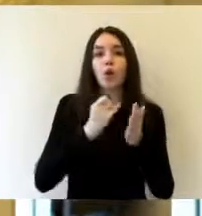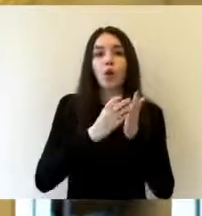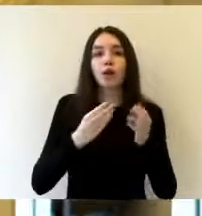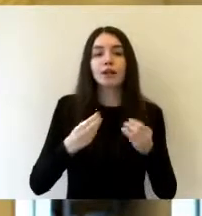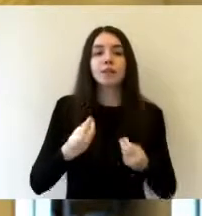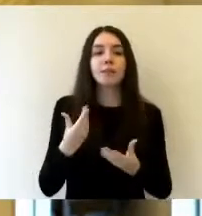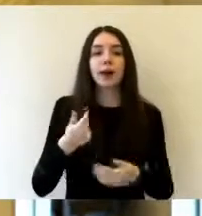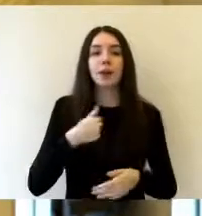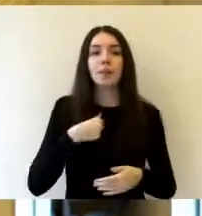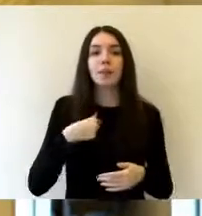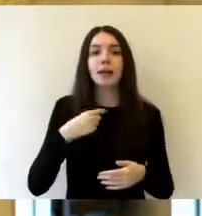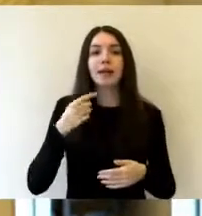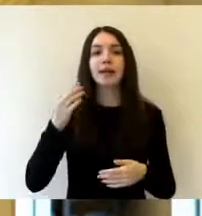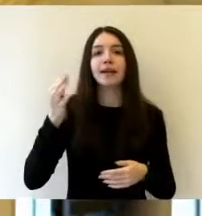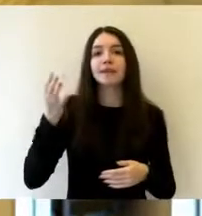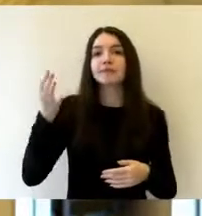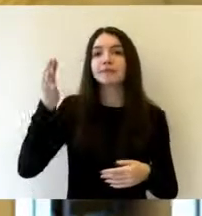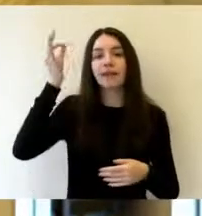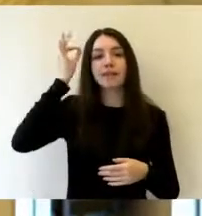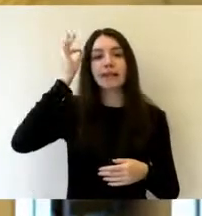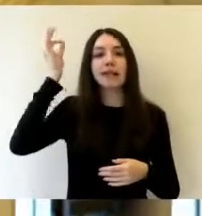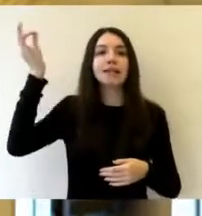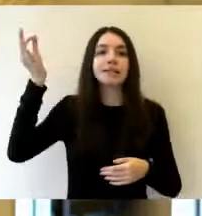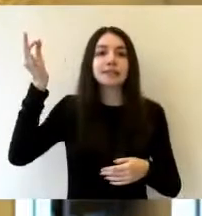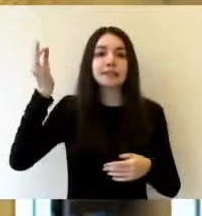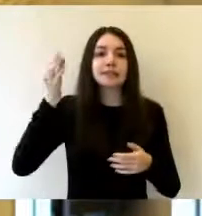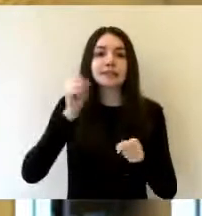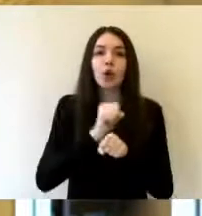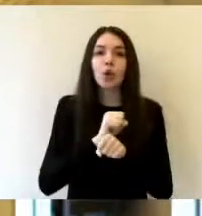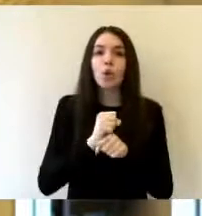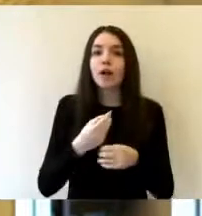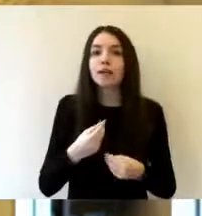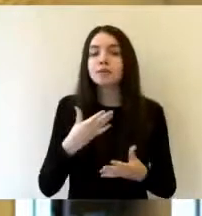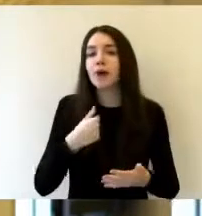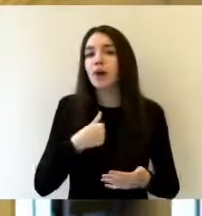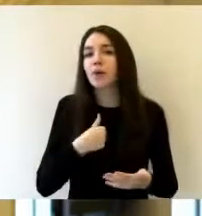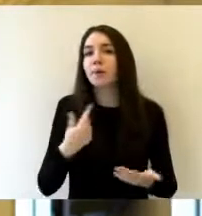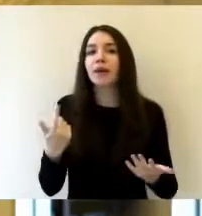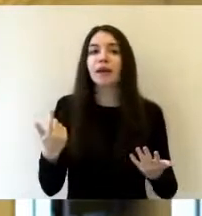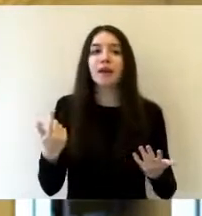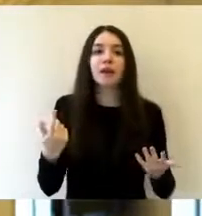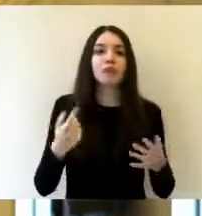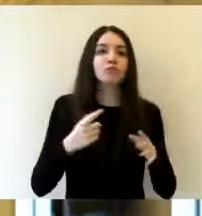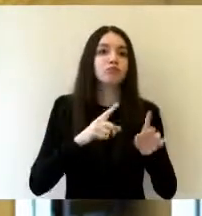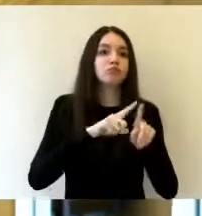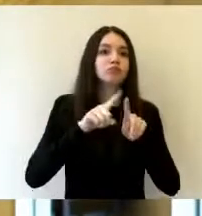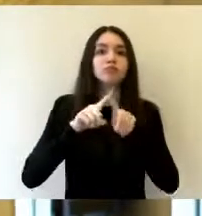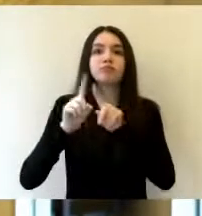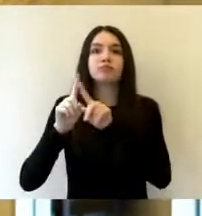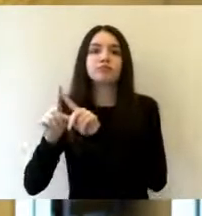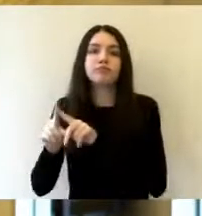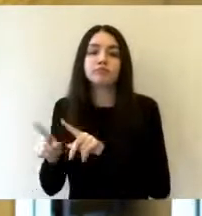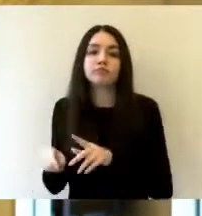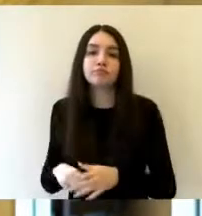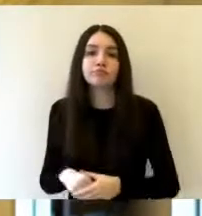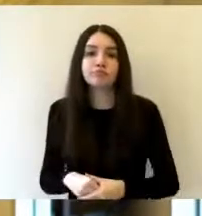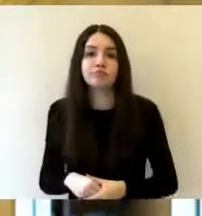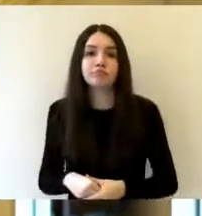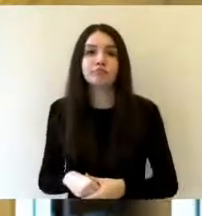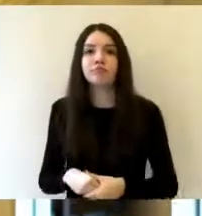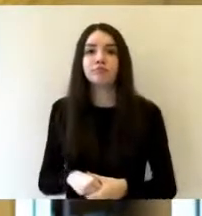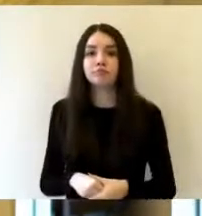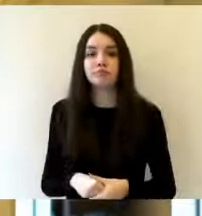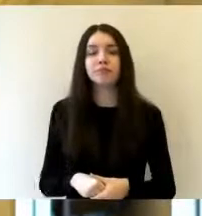exist are always really interesting to me. And so yeah, I mean, I guess it could be, you know, really anything that just strikes me at the